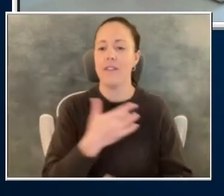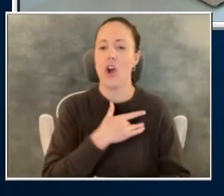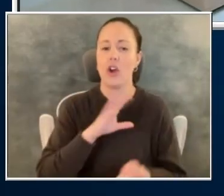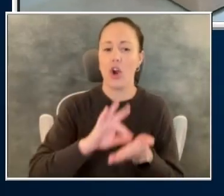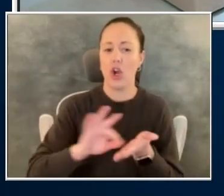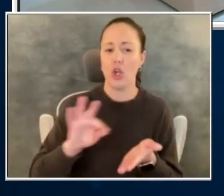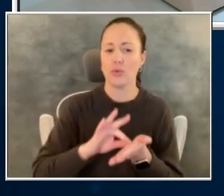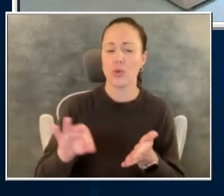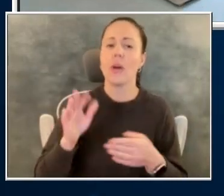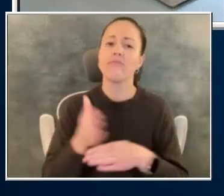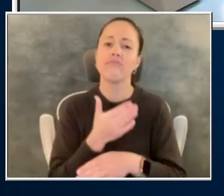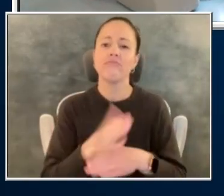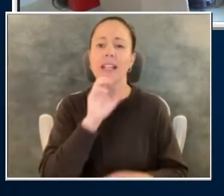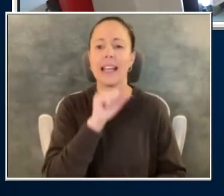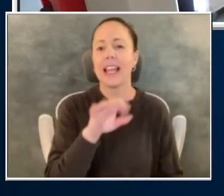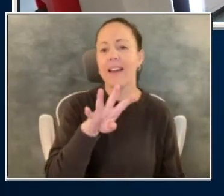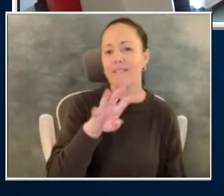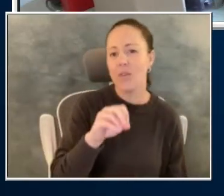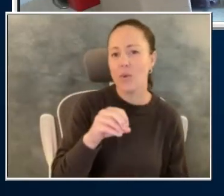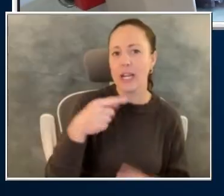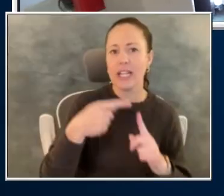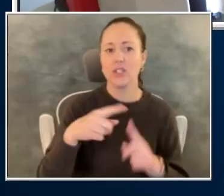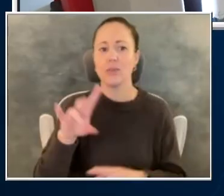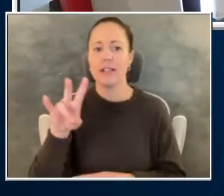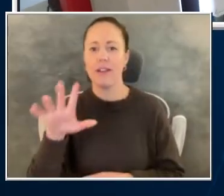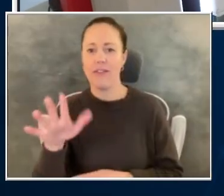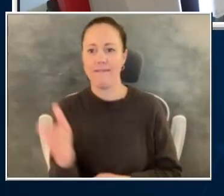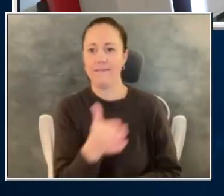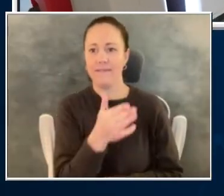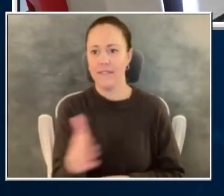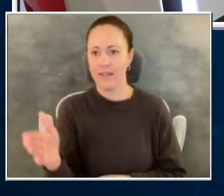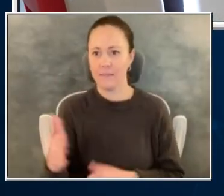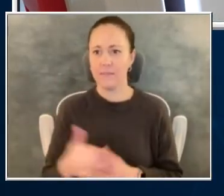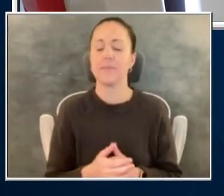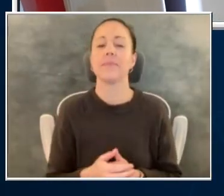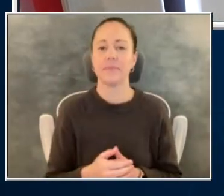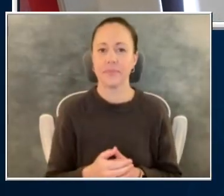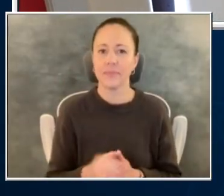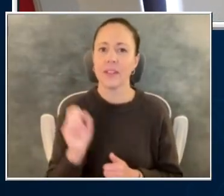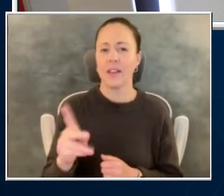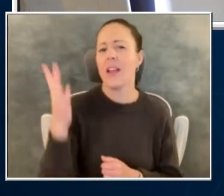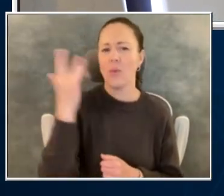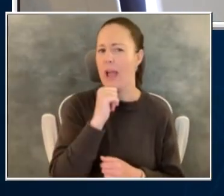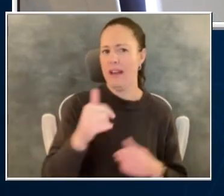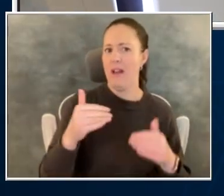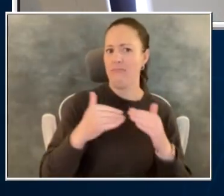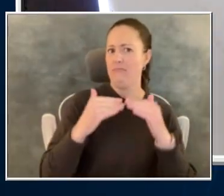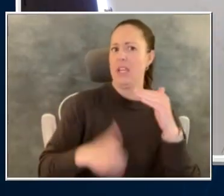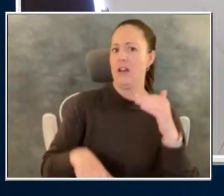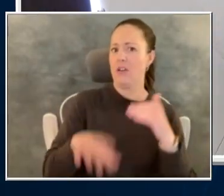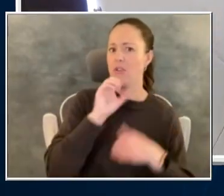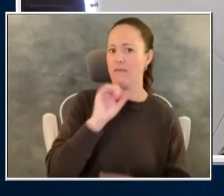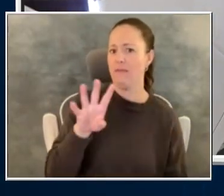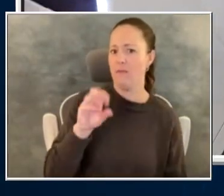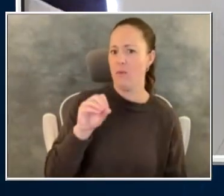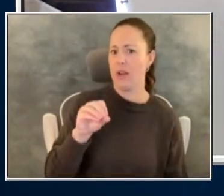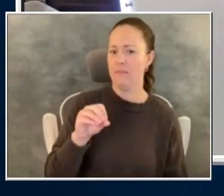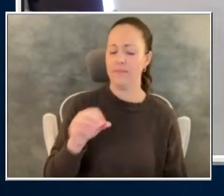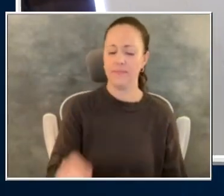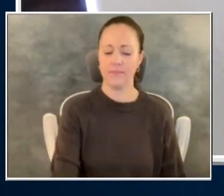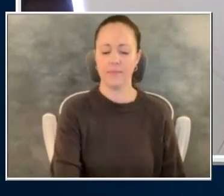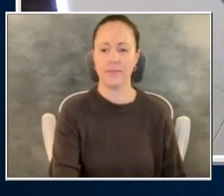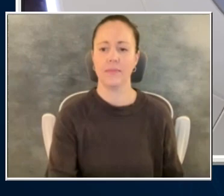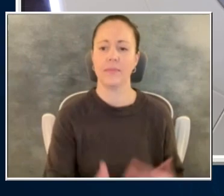age 40 and 75. Those are the age ranges. 40 and 75. Why not younger than 40? Typically because the calcium score is looking